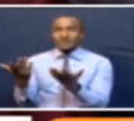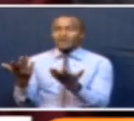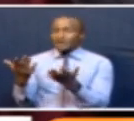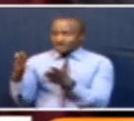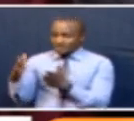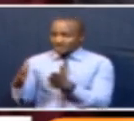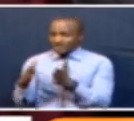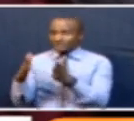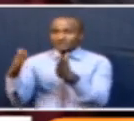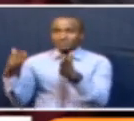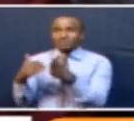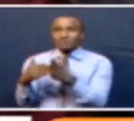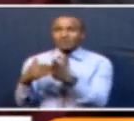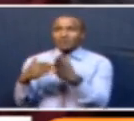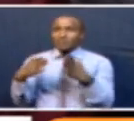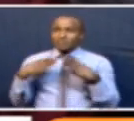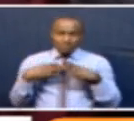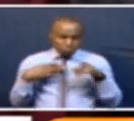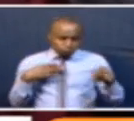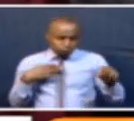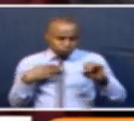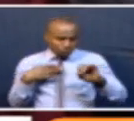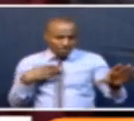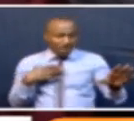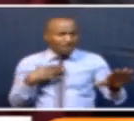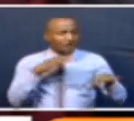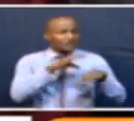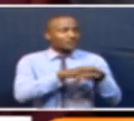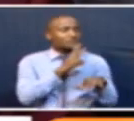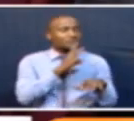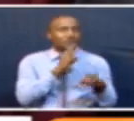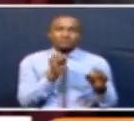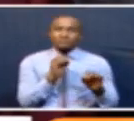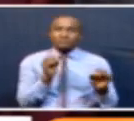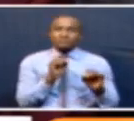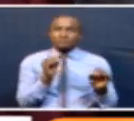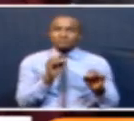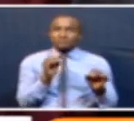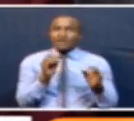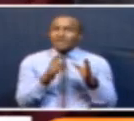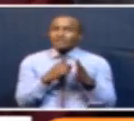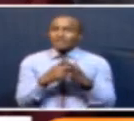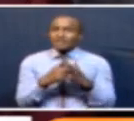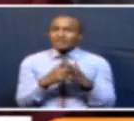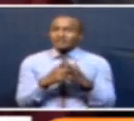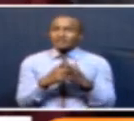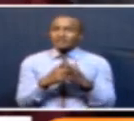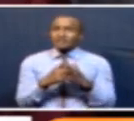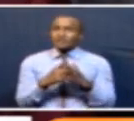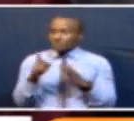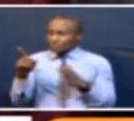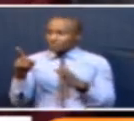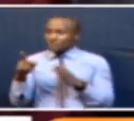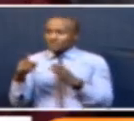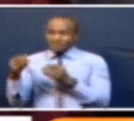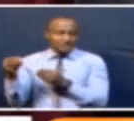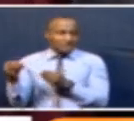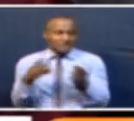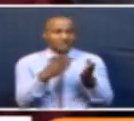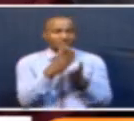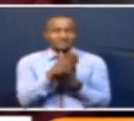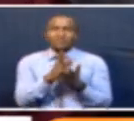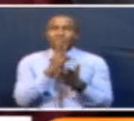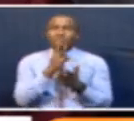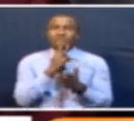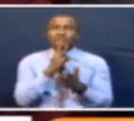blocked, so people downstream in the settlements are not able to get water, and then you turn around and provide them some dam water every